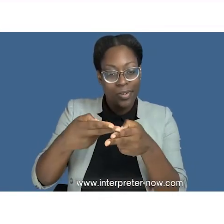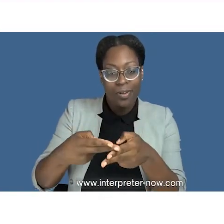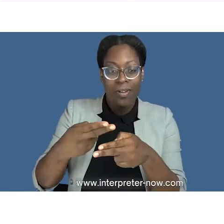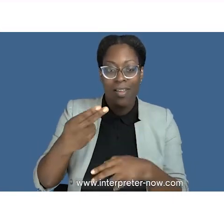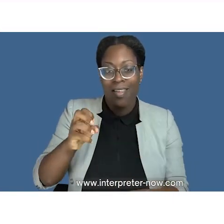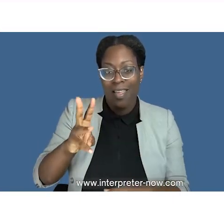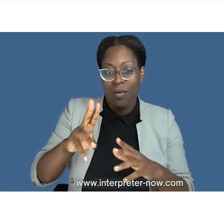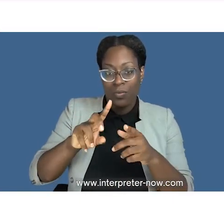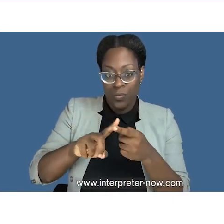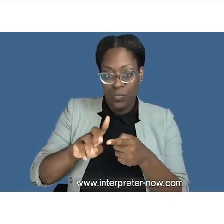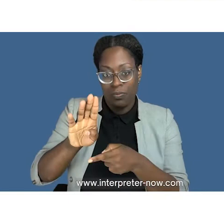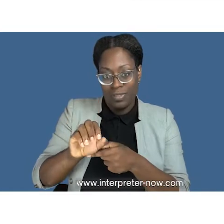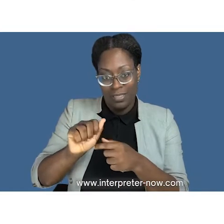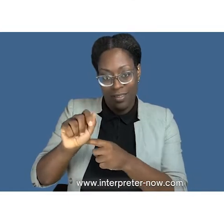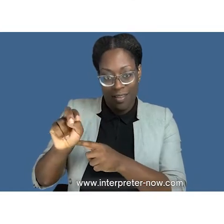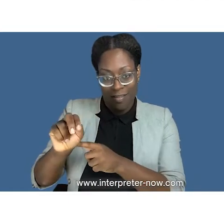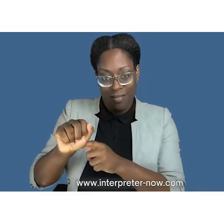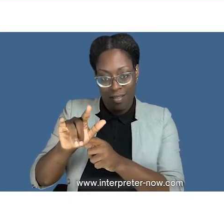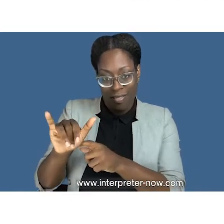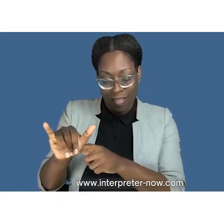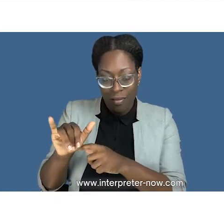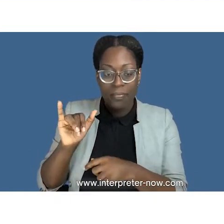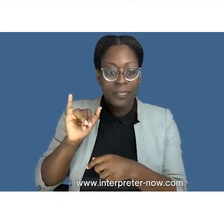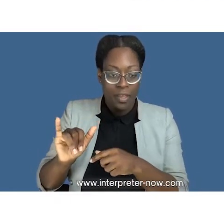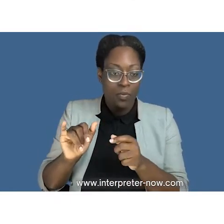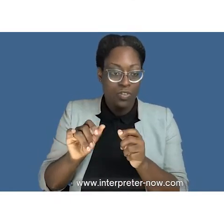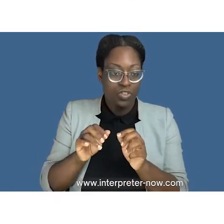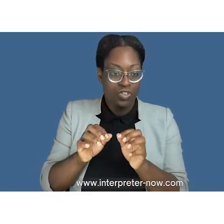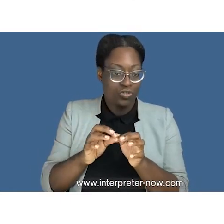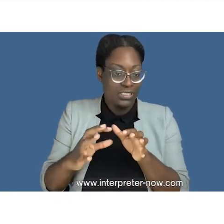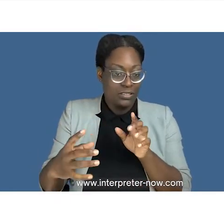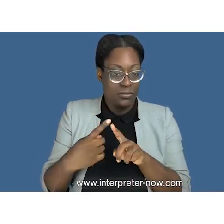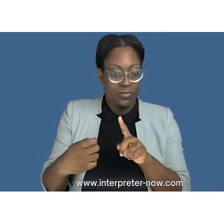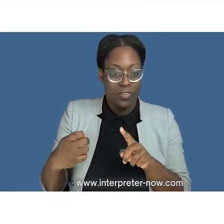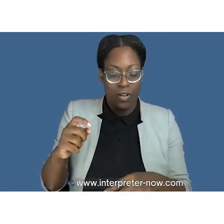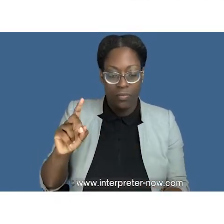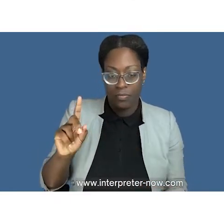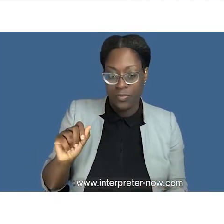is a book that was released from McGraw-Hill recently. And